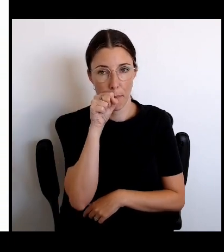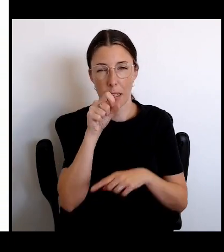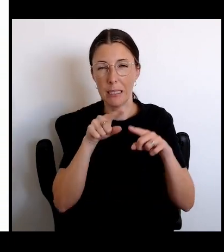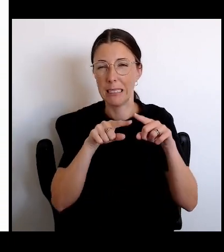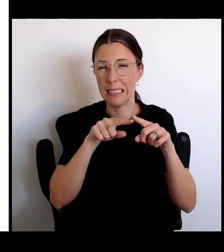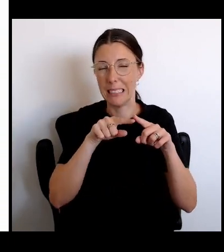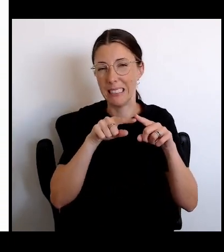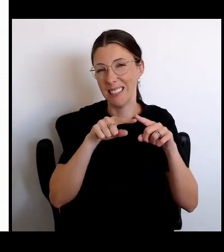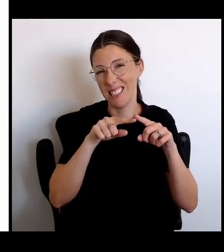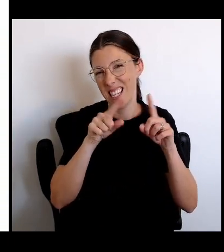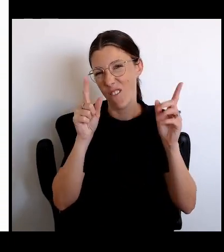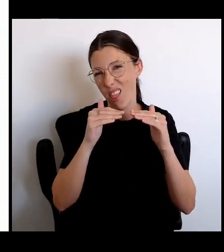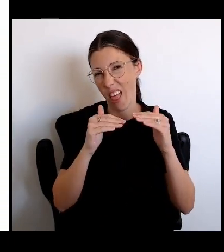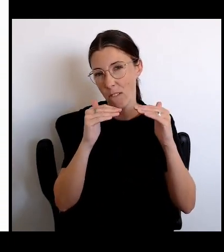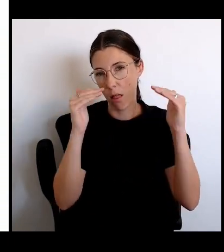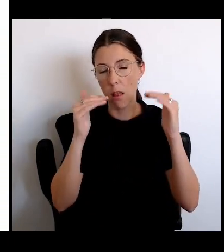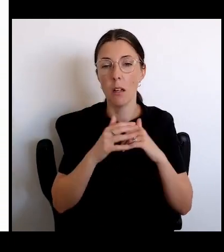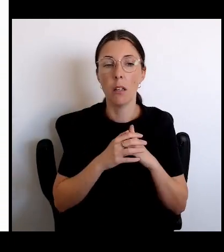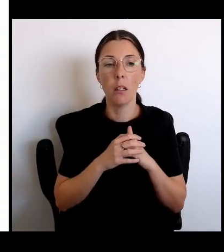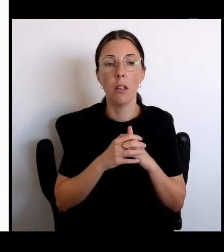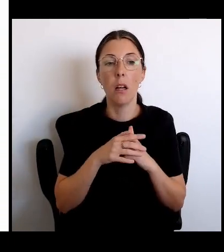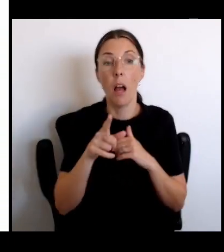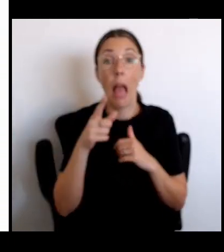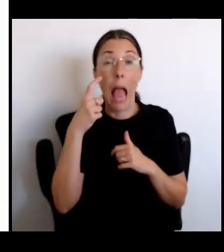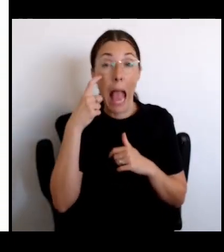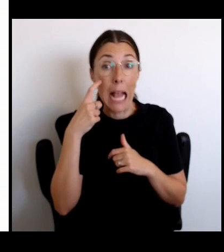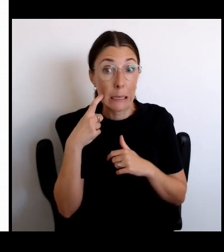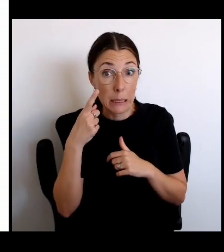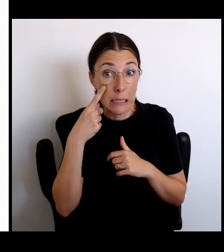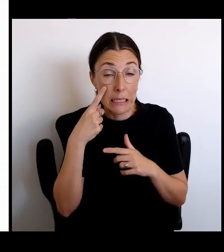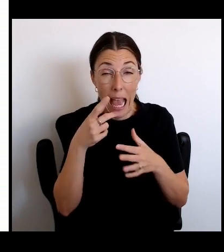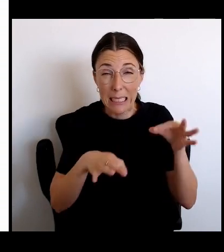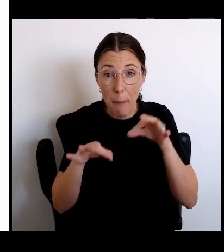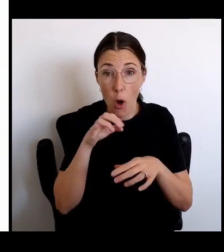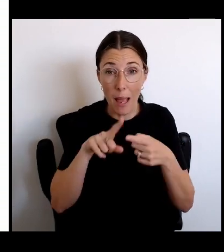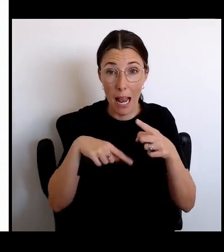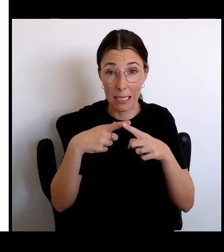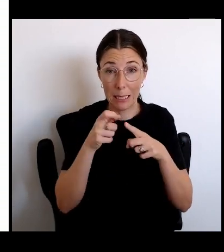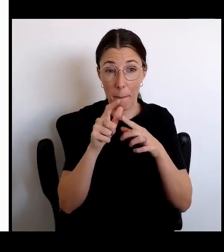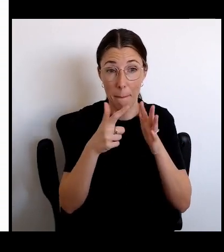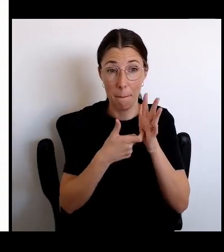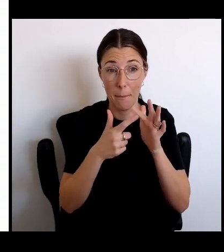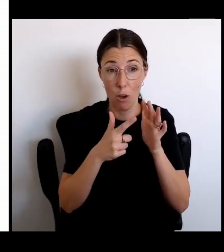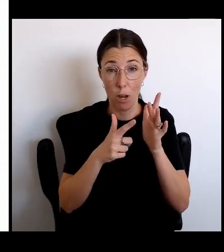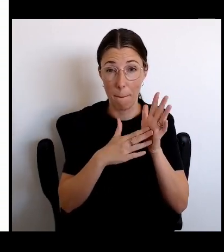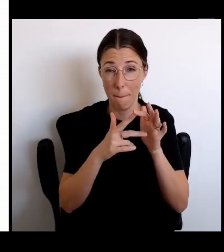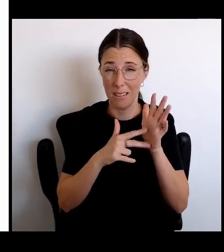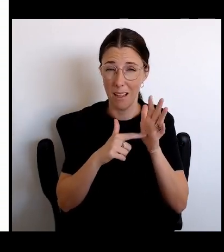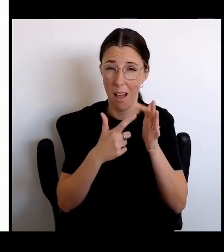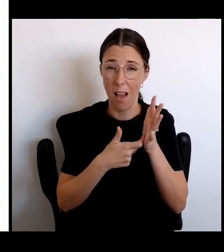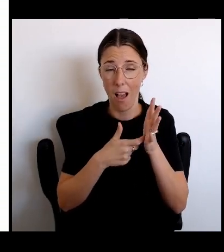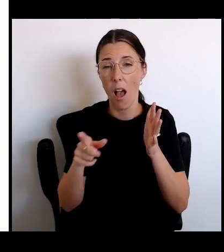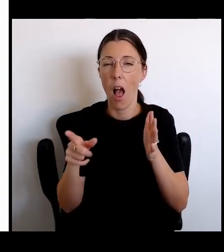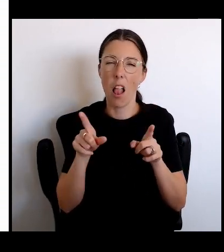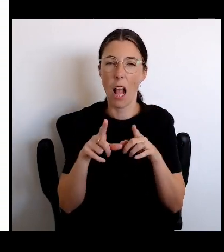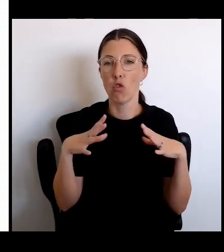experimenters. This, if you like, is our light recreational users, our current dabblers when it comes to